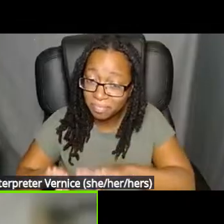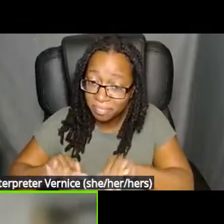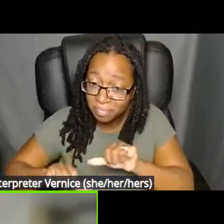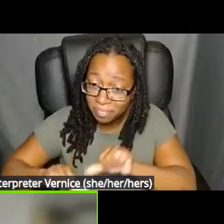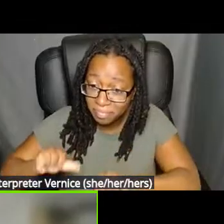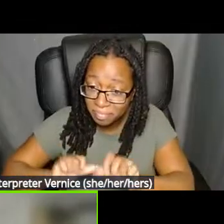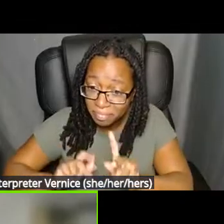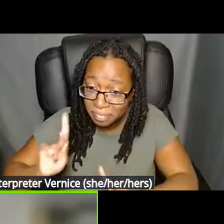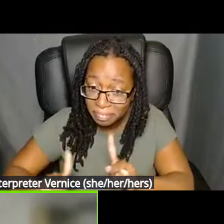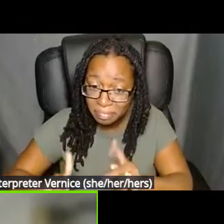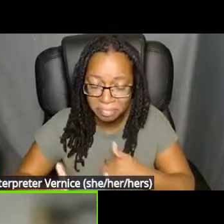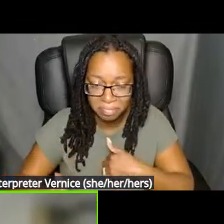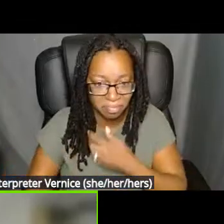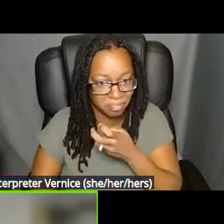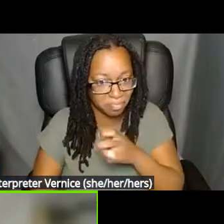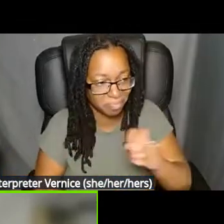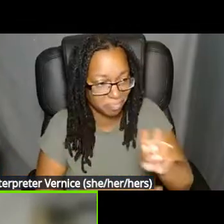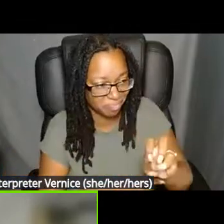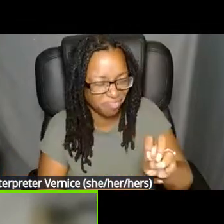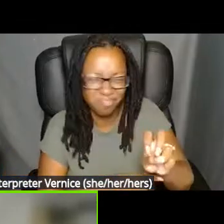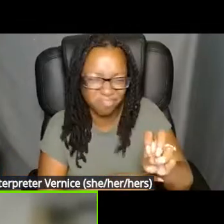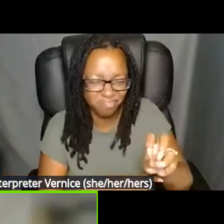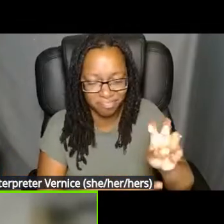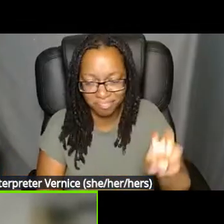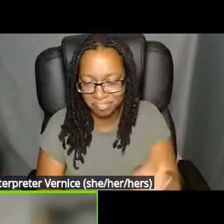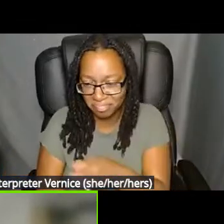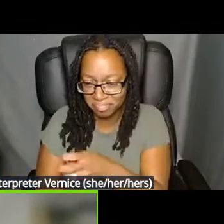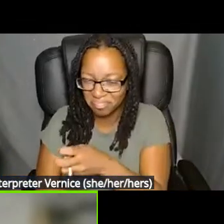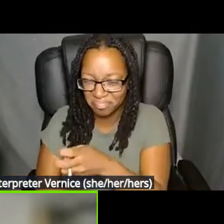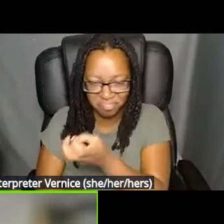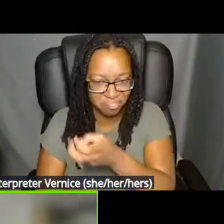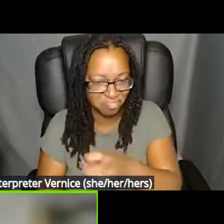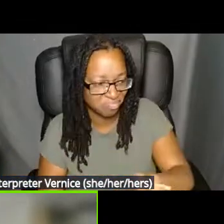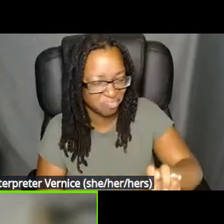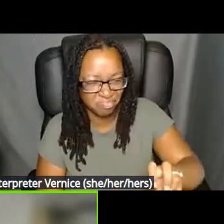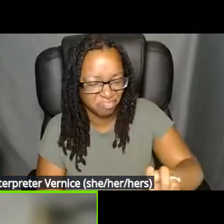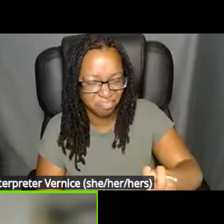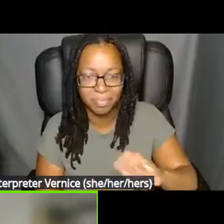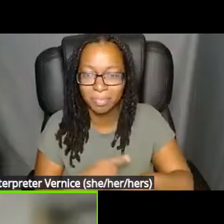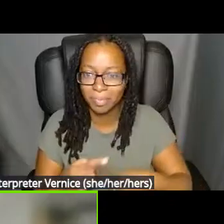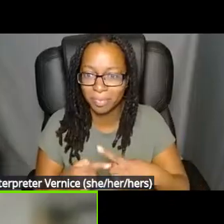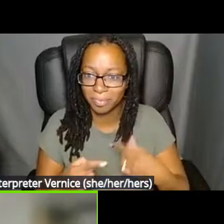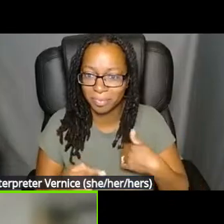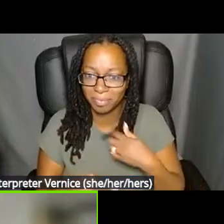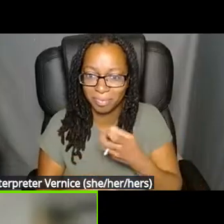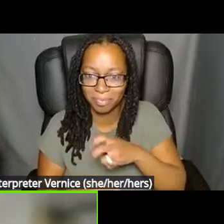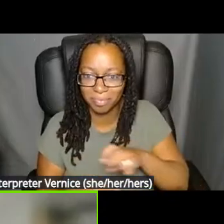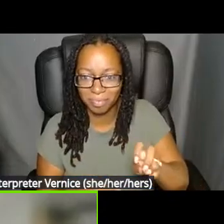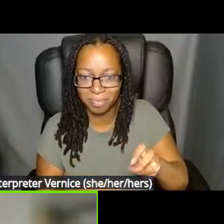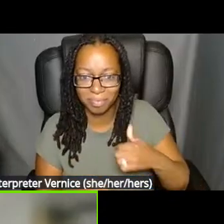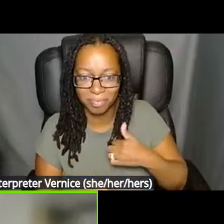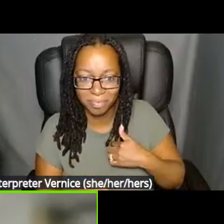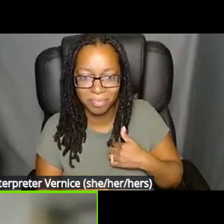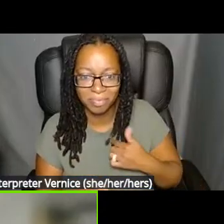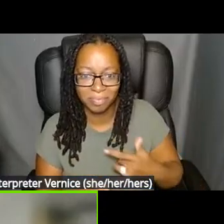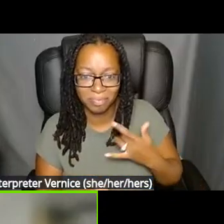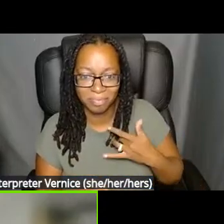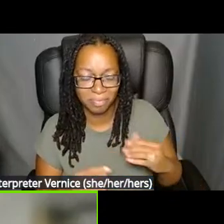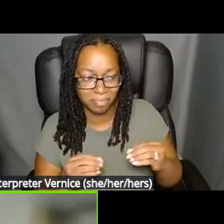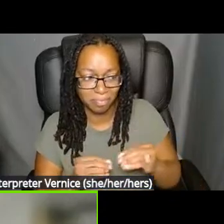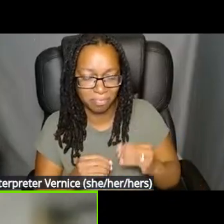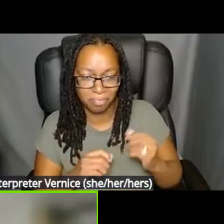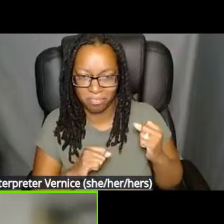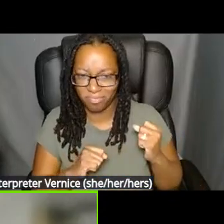like so many times. And what helped me there is like each time I transition, I get stronger in being a researcher. And also I